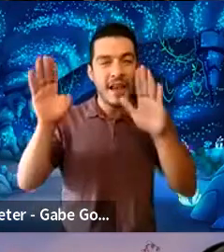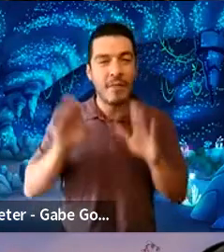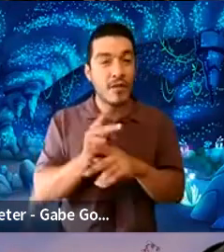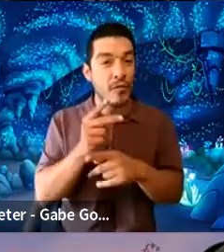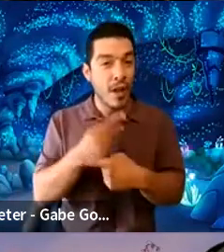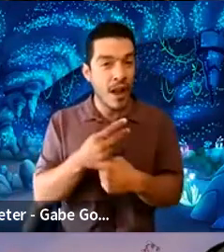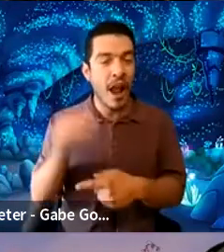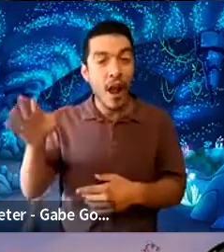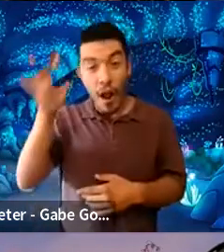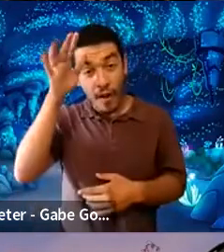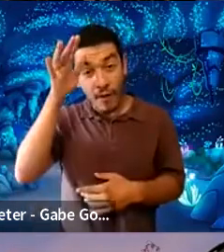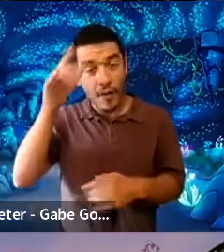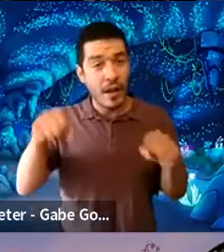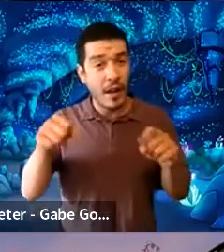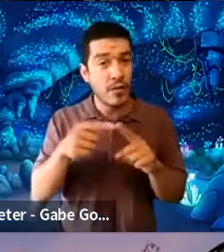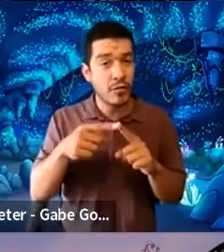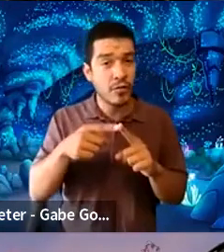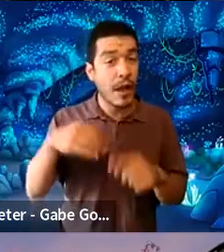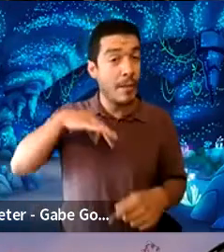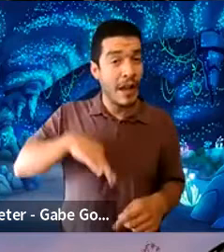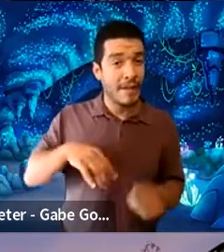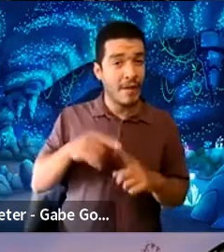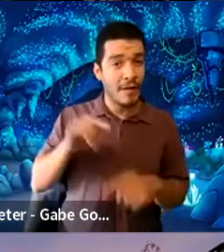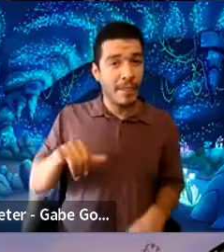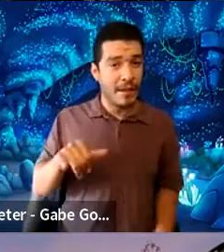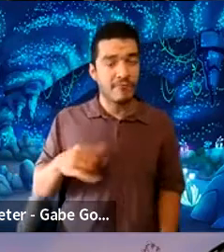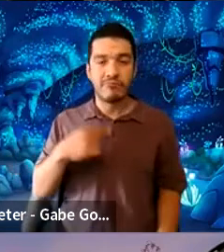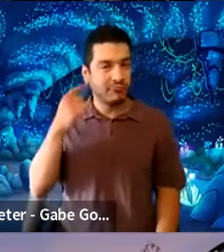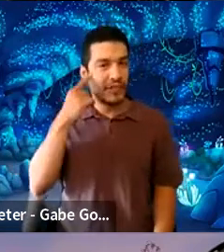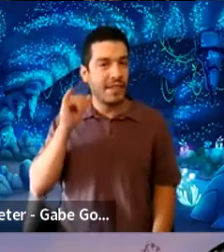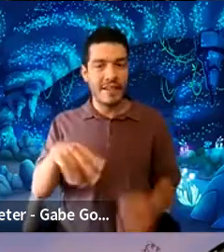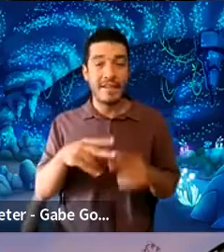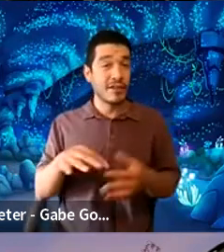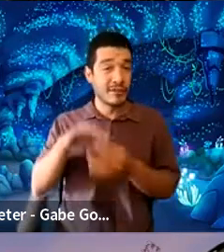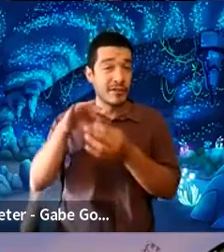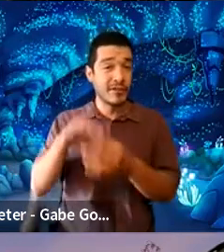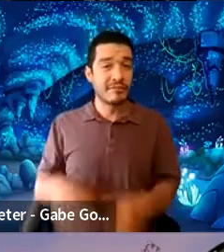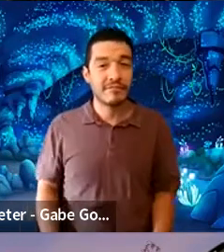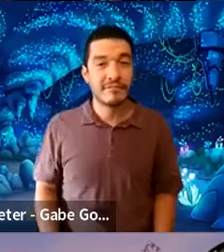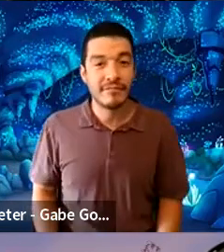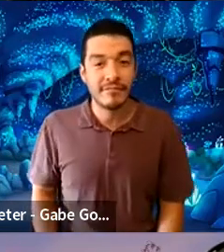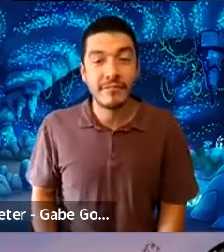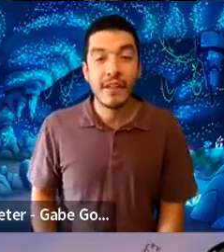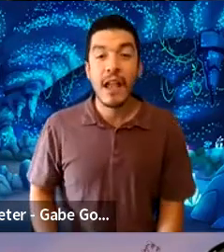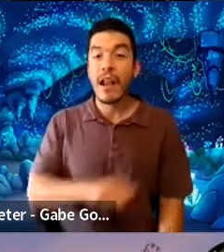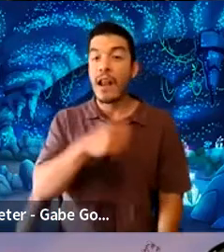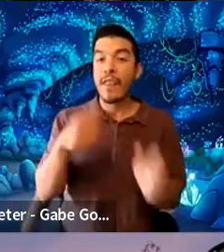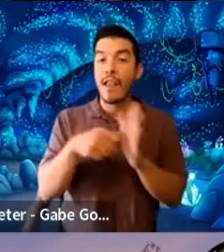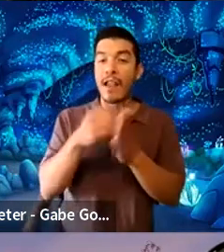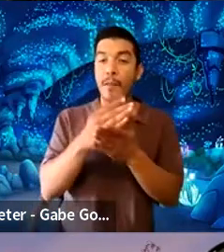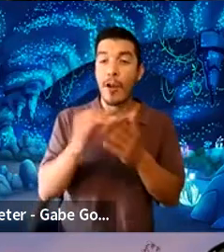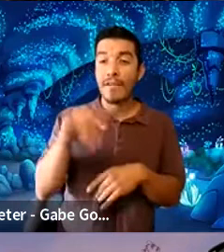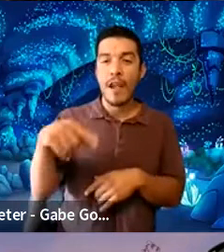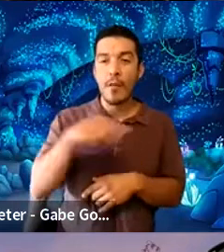then her father was able to benefit from it. I think that was very special. And another key part of it is we get to